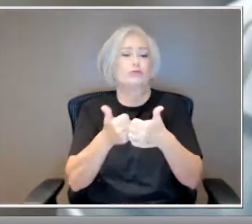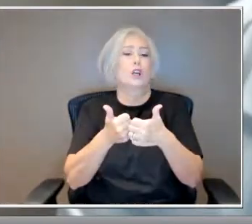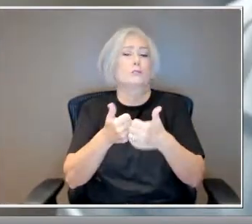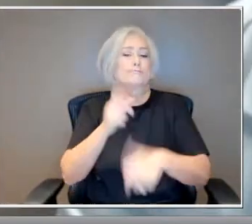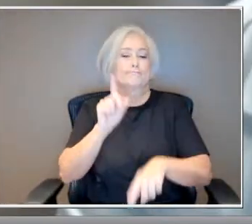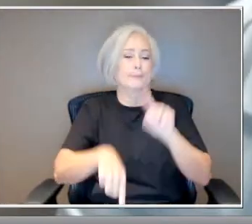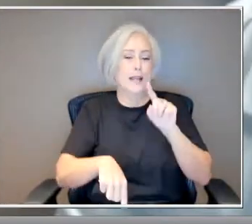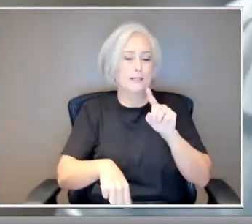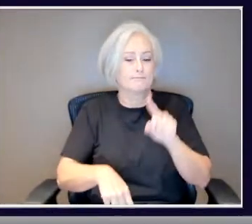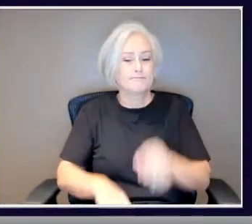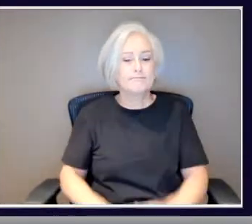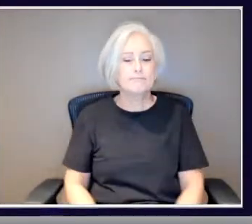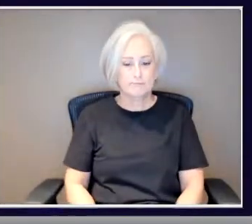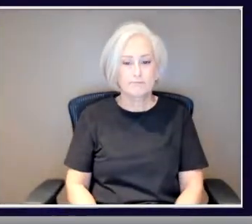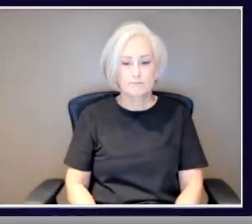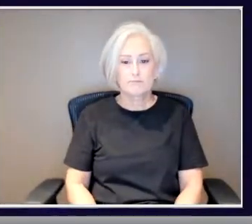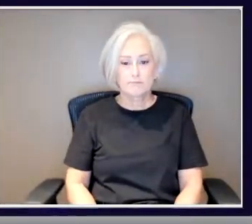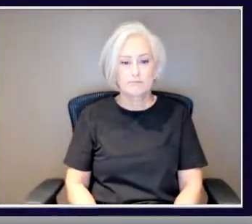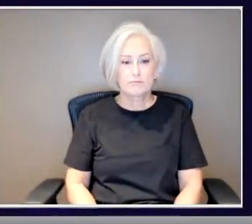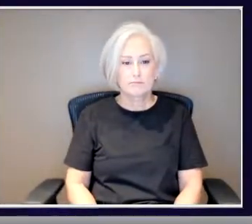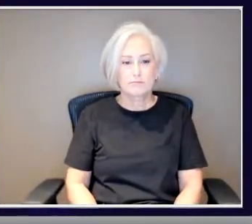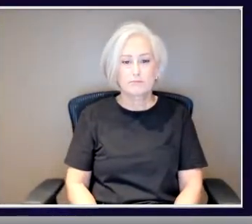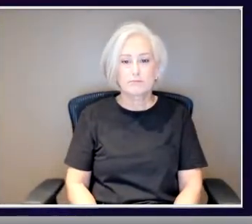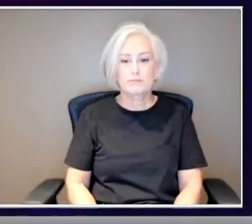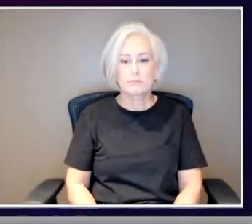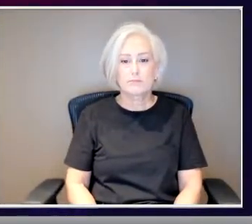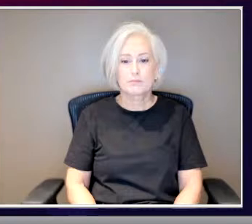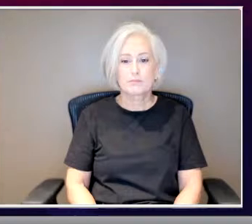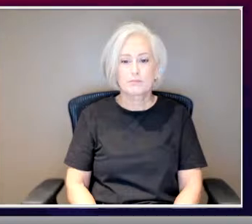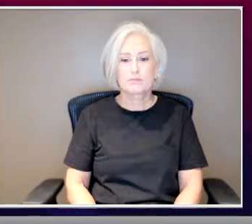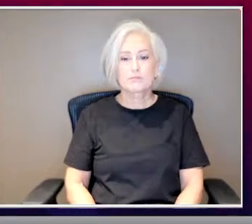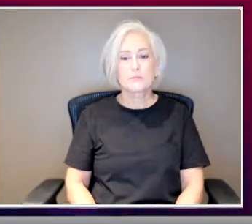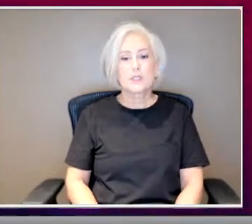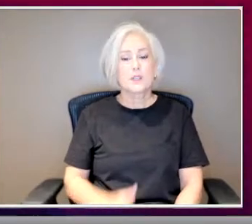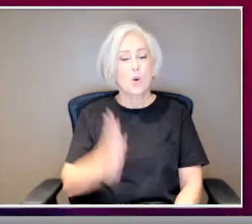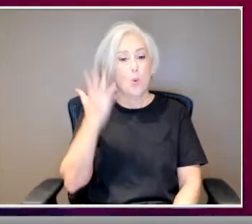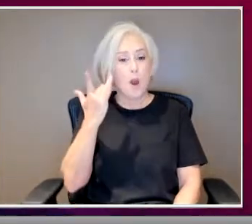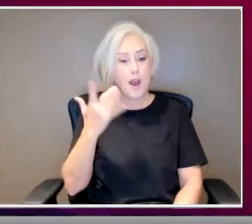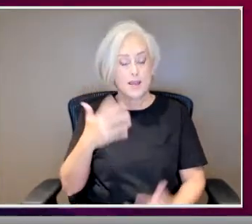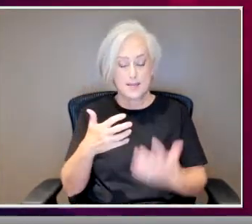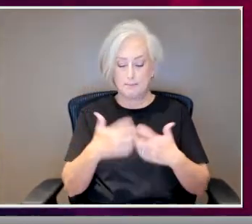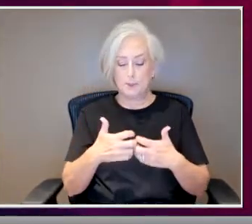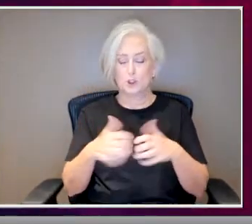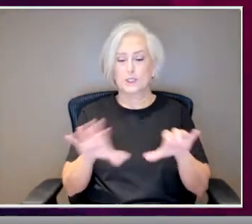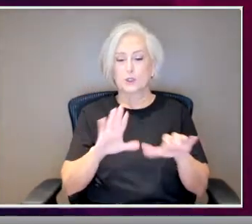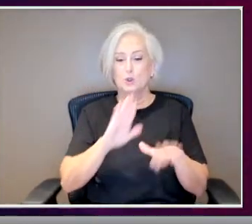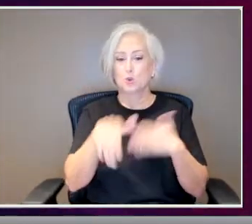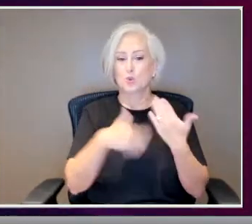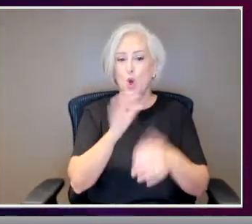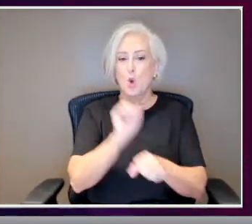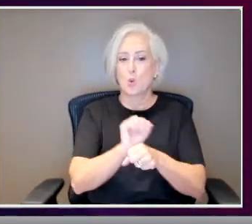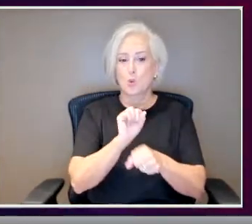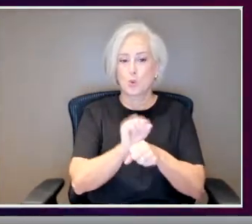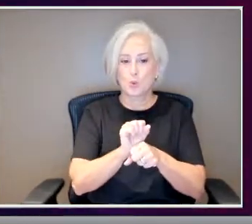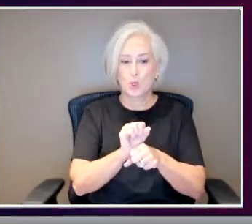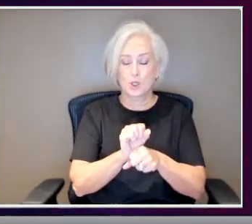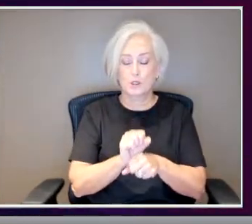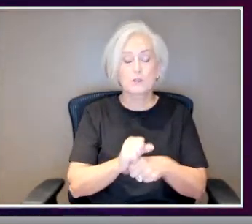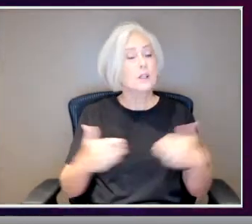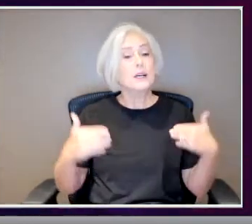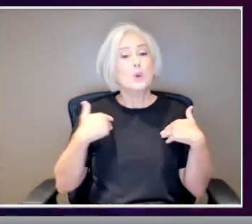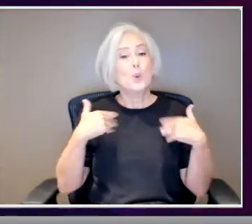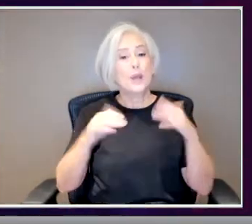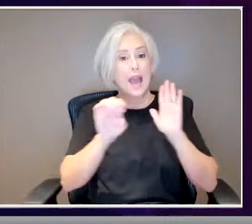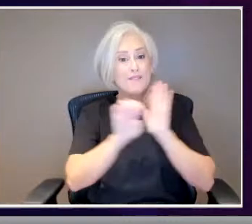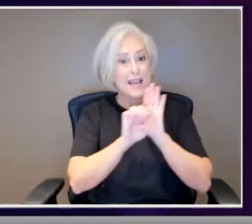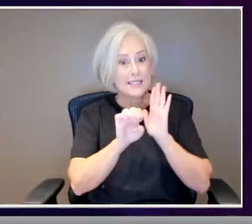to. Which must be because weird. Because your right is doing all the work. We have an example of what our viewers would hear